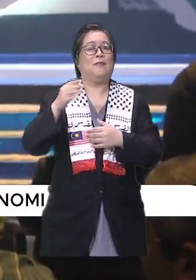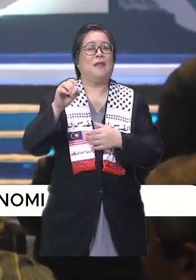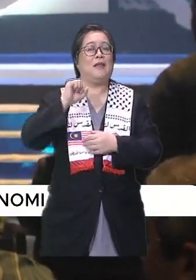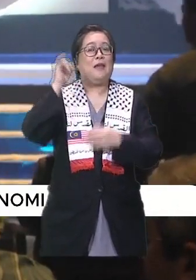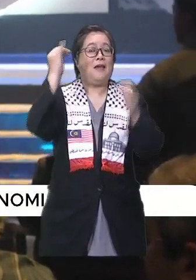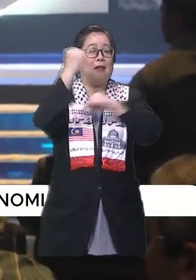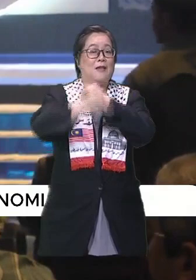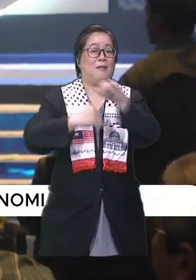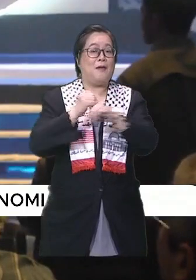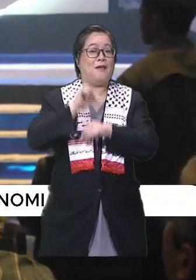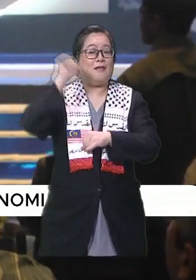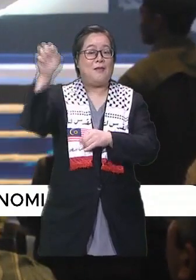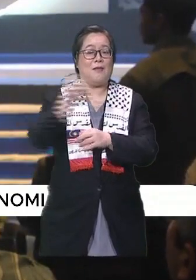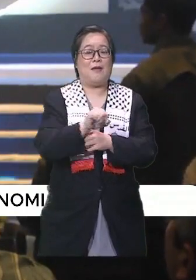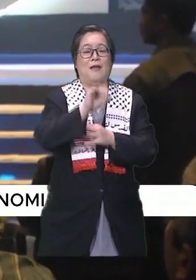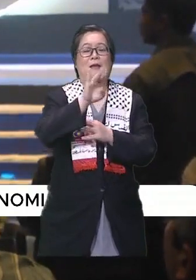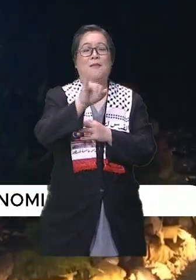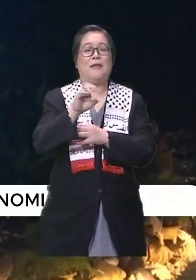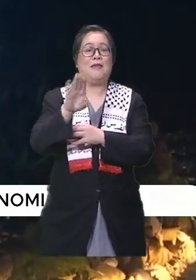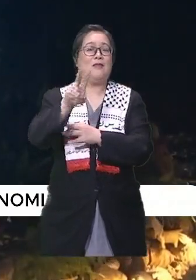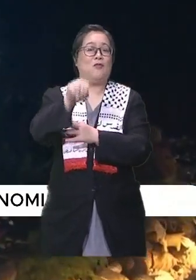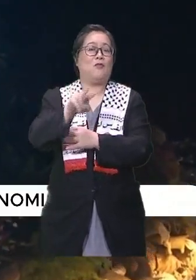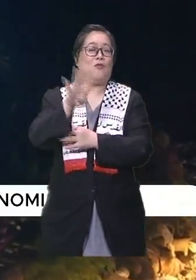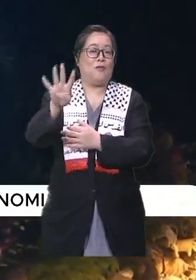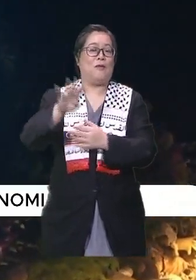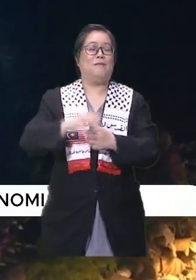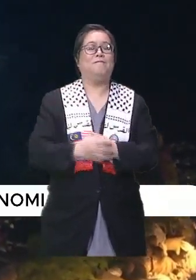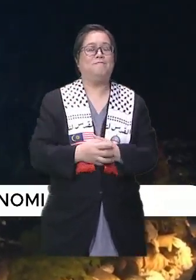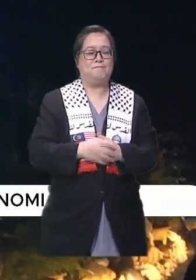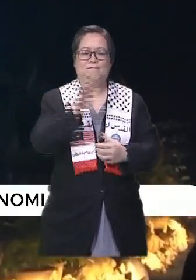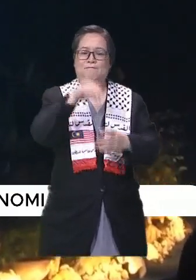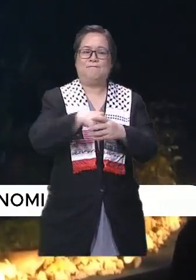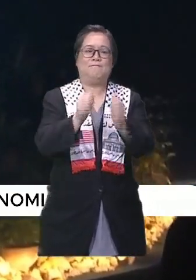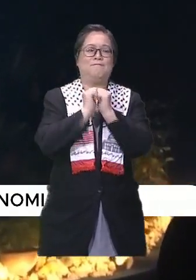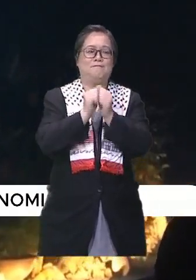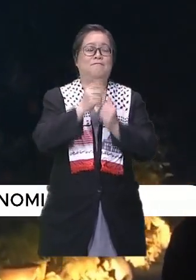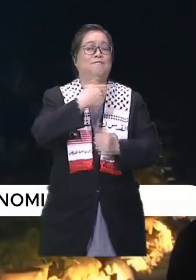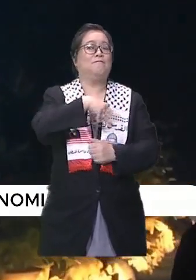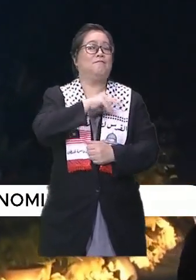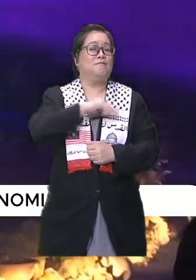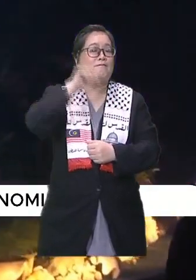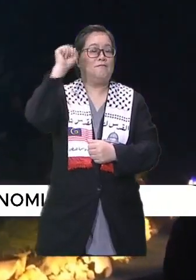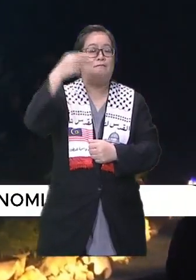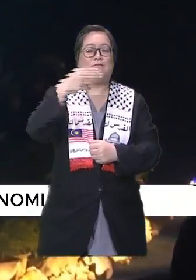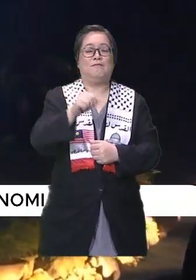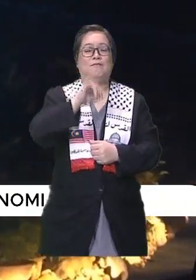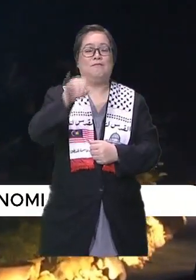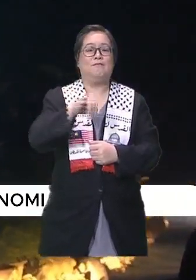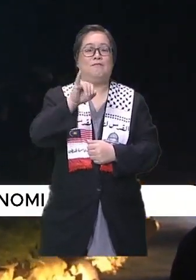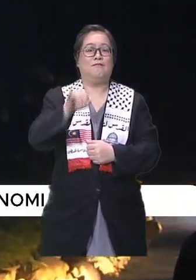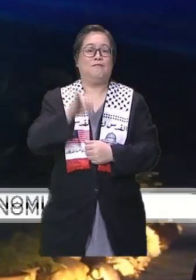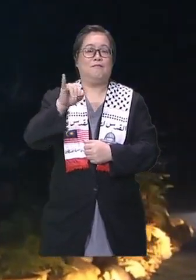Sabah SIBEC 2024 di Sabah. Turut hadir Ketua Menteri Sabah Dato' Seri Haji Jinor.